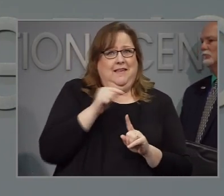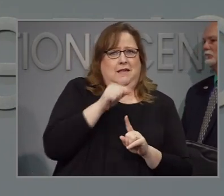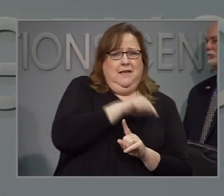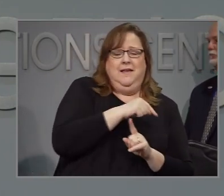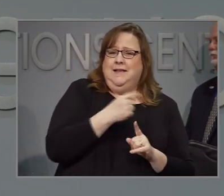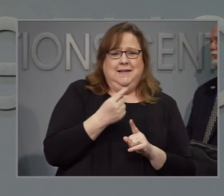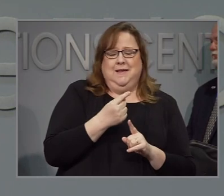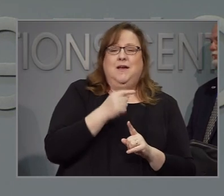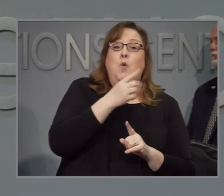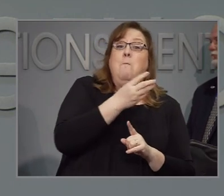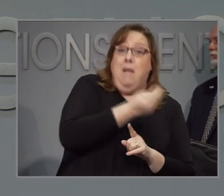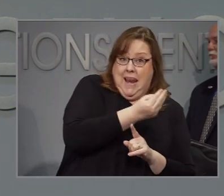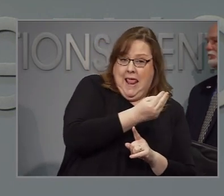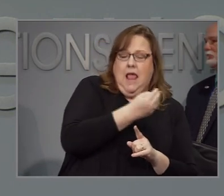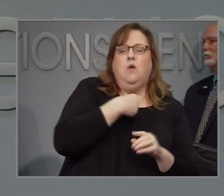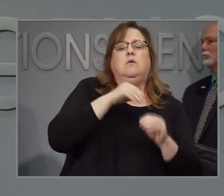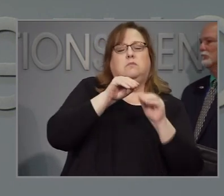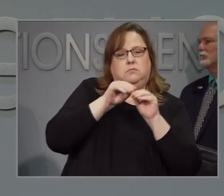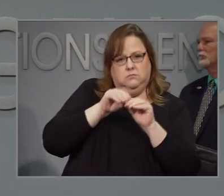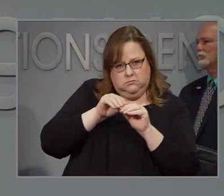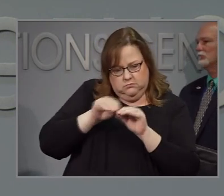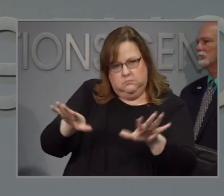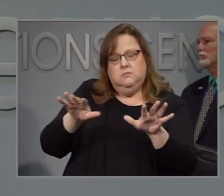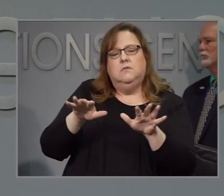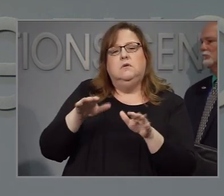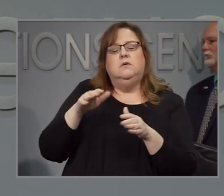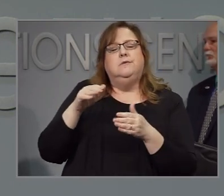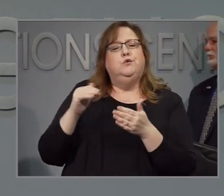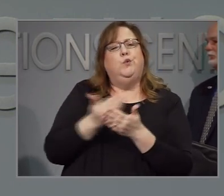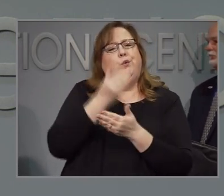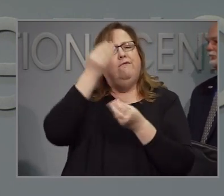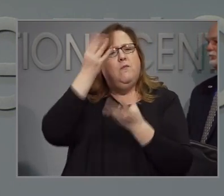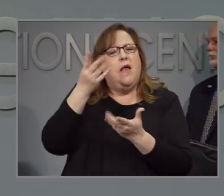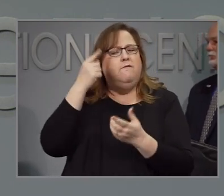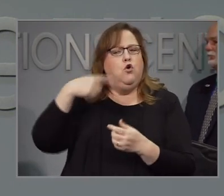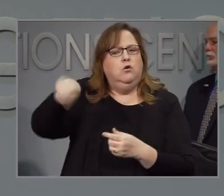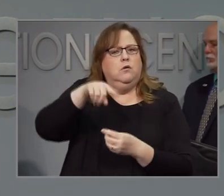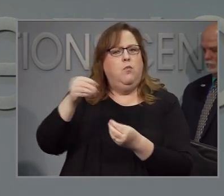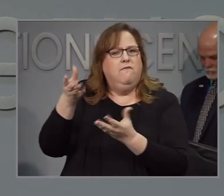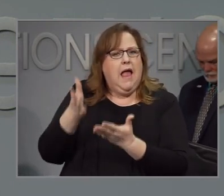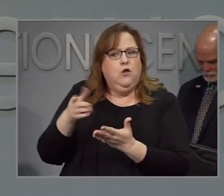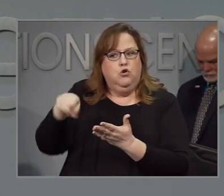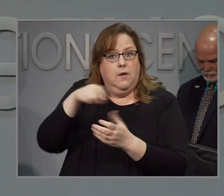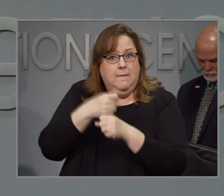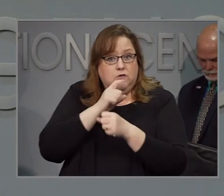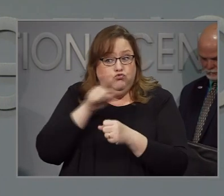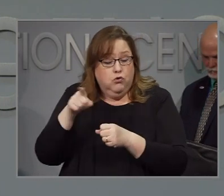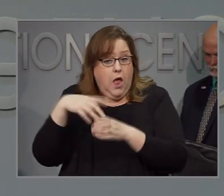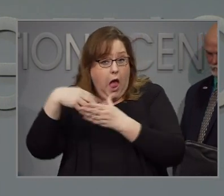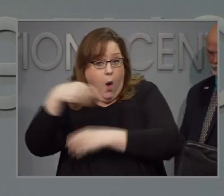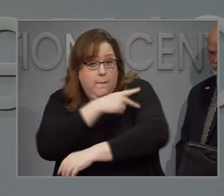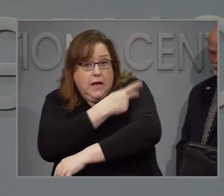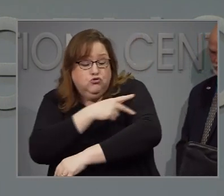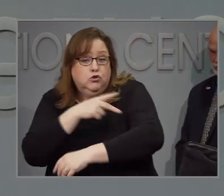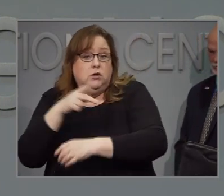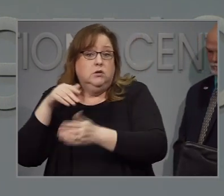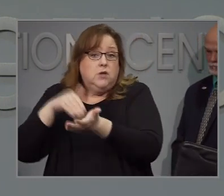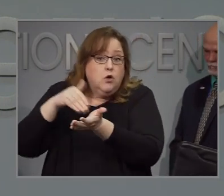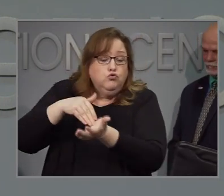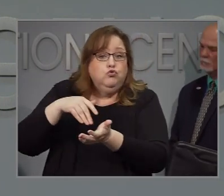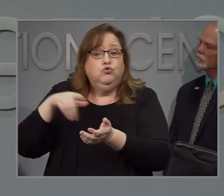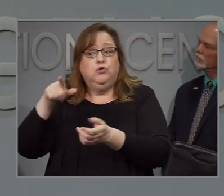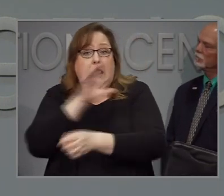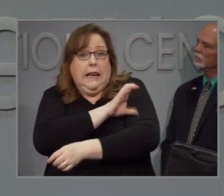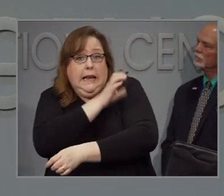out some new provider guidance to really make sure that our outpatient physicians and clinicians knew